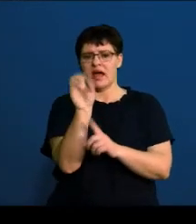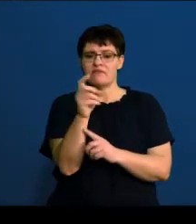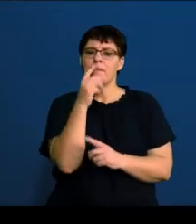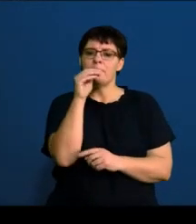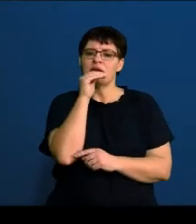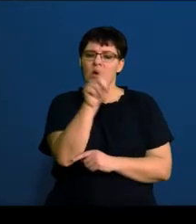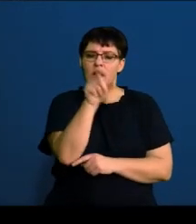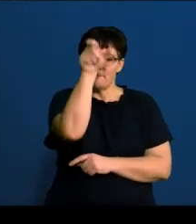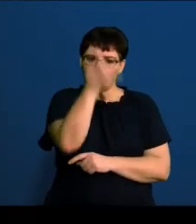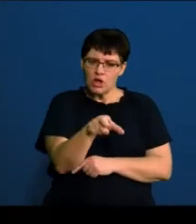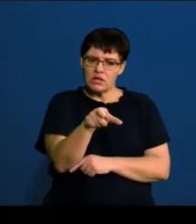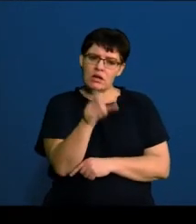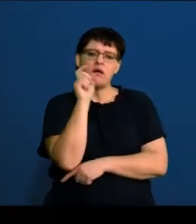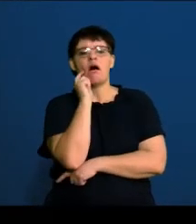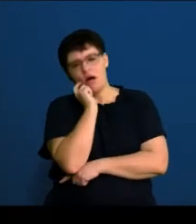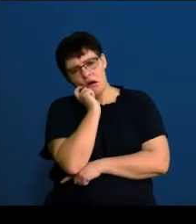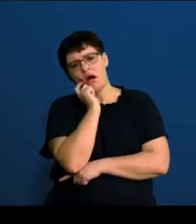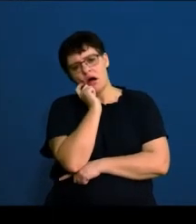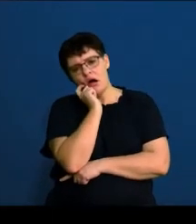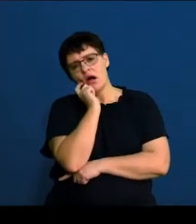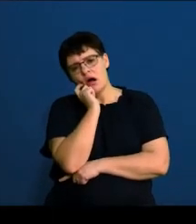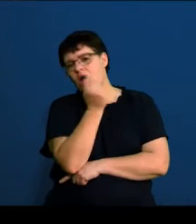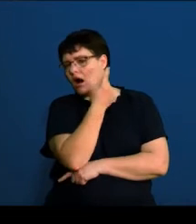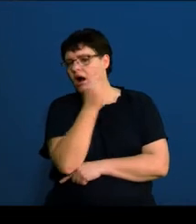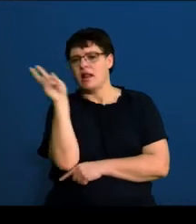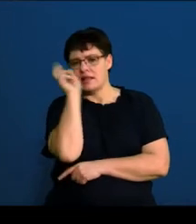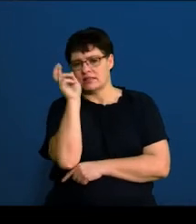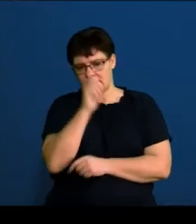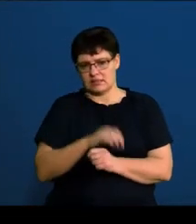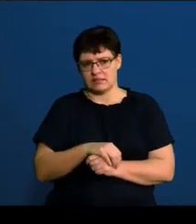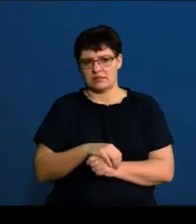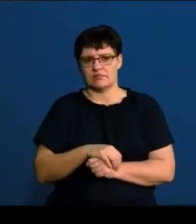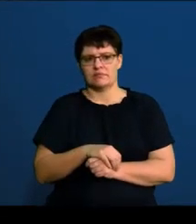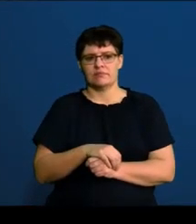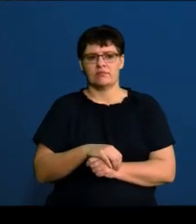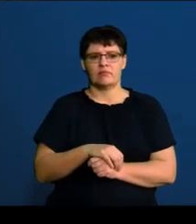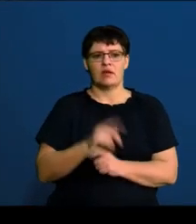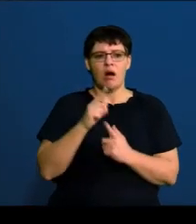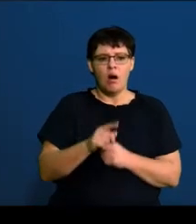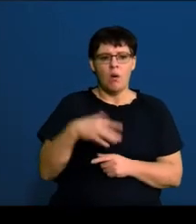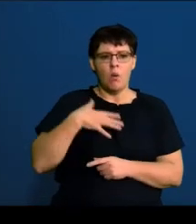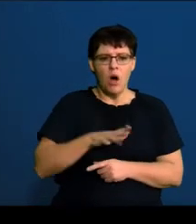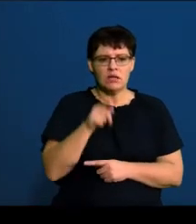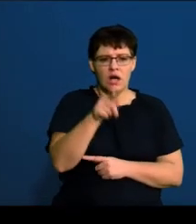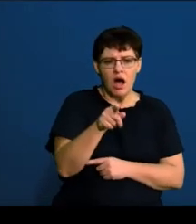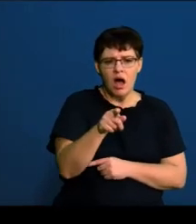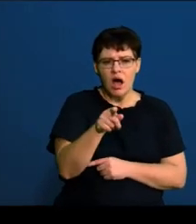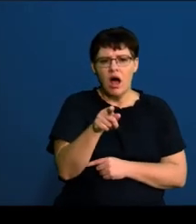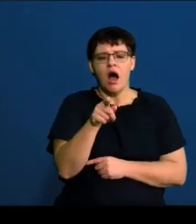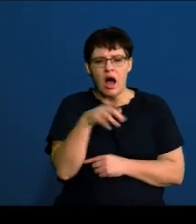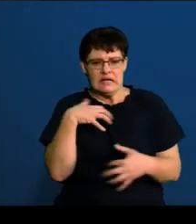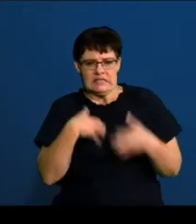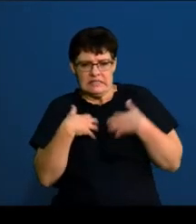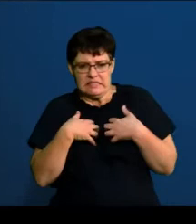demonstrates that the person is listening, okay, keenly, okay, or is interested in what is being communicated.